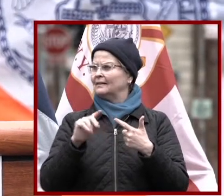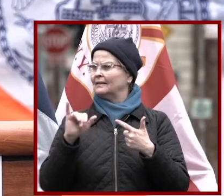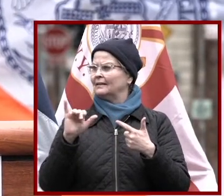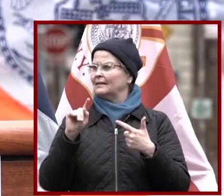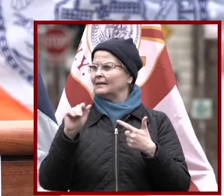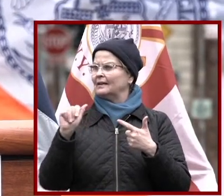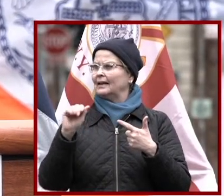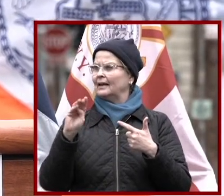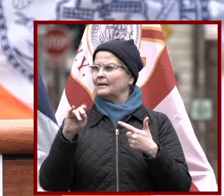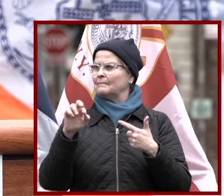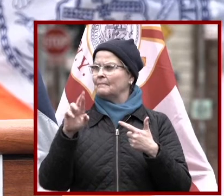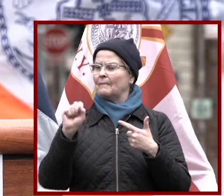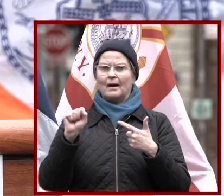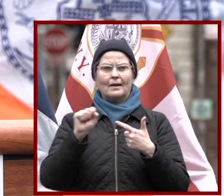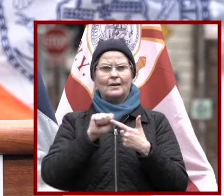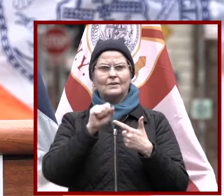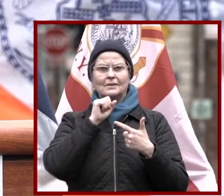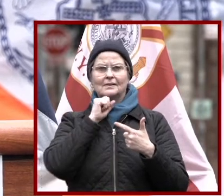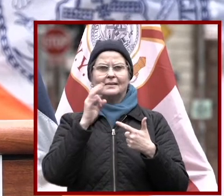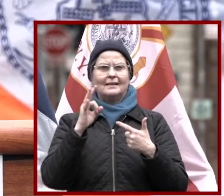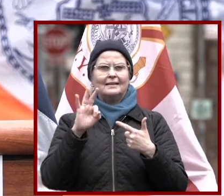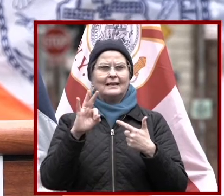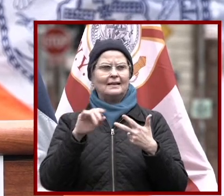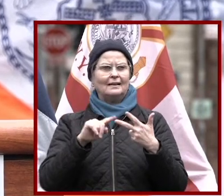Yetta Myers, 19.